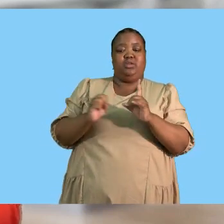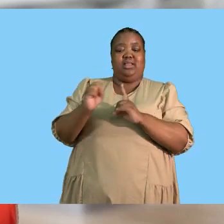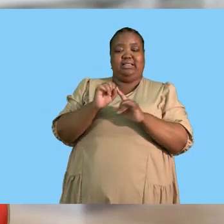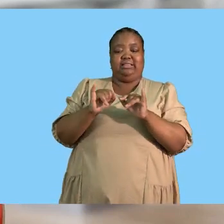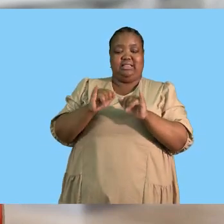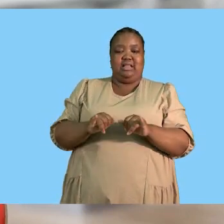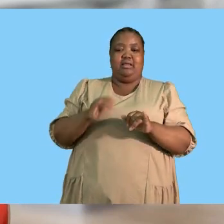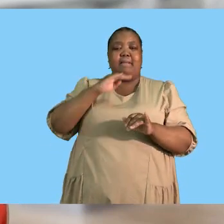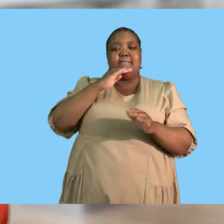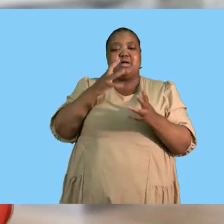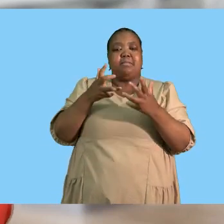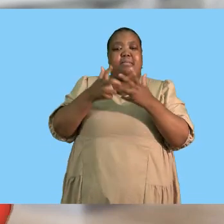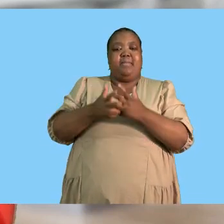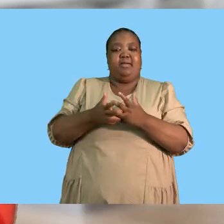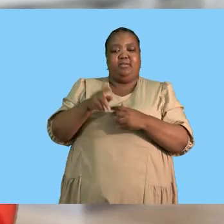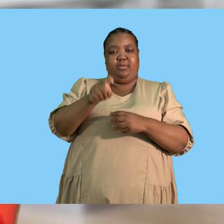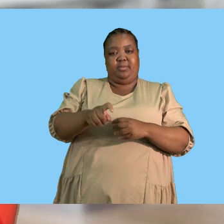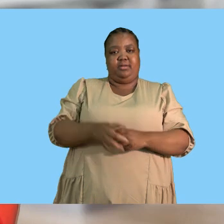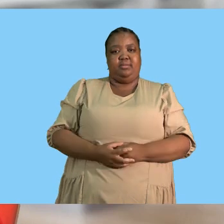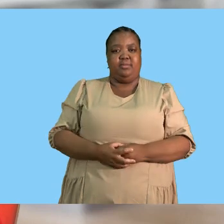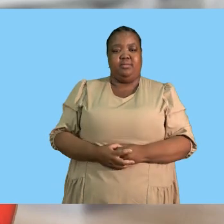are living in that society.